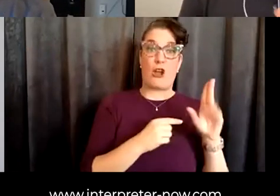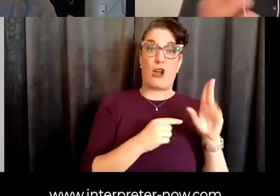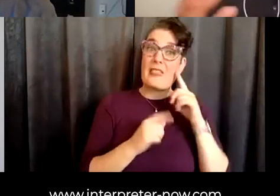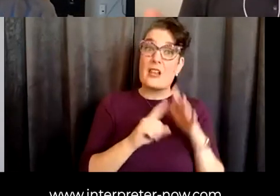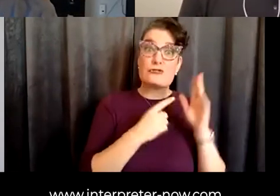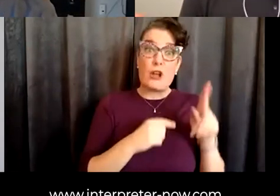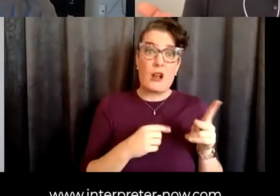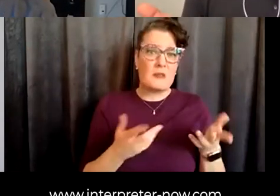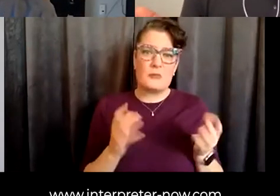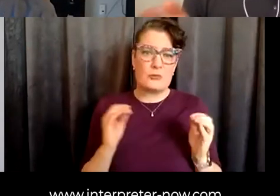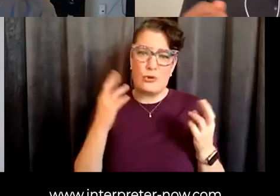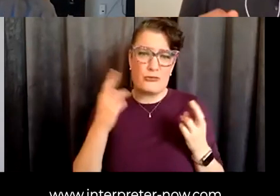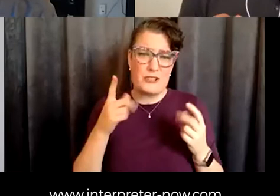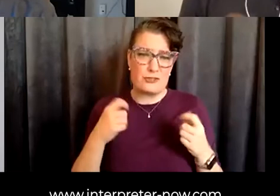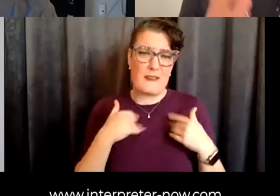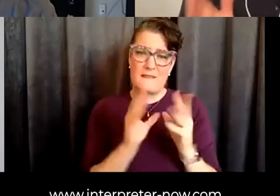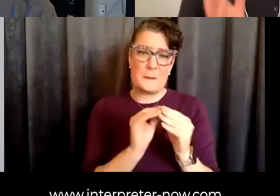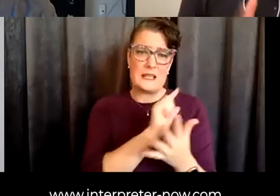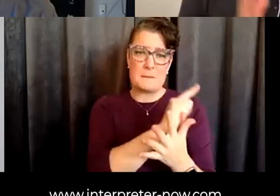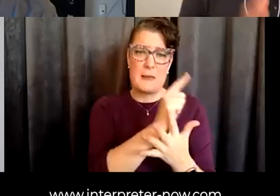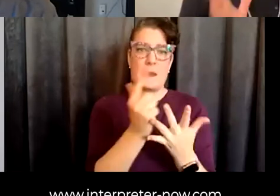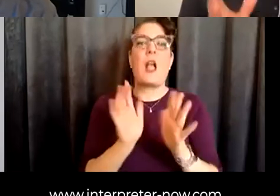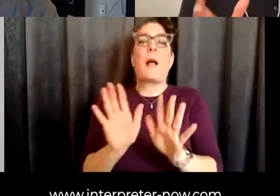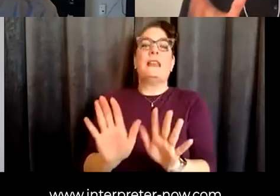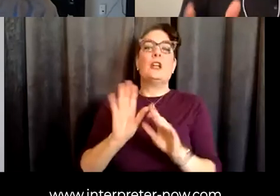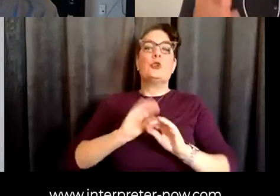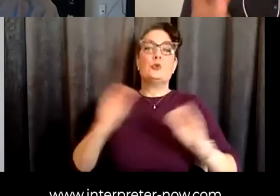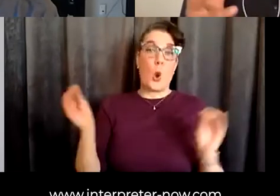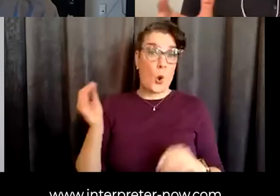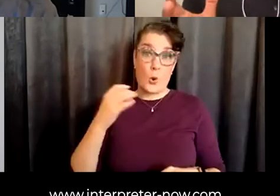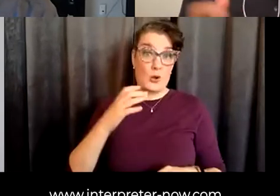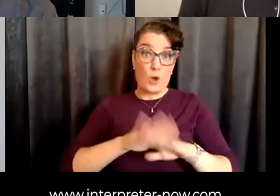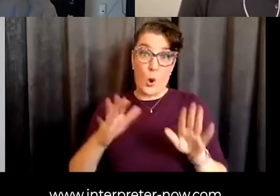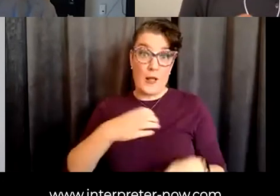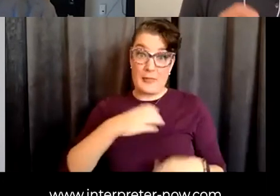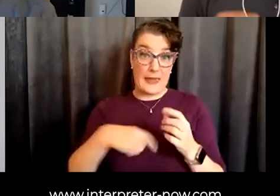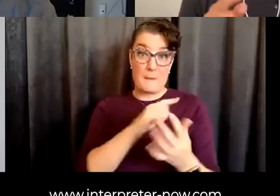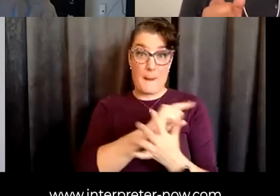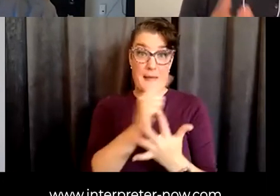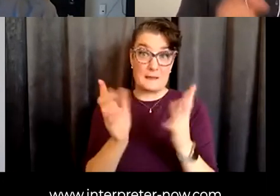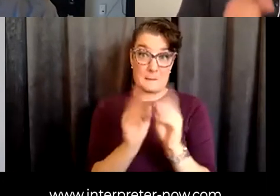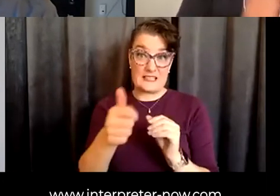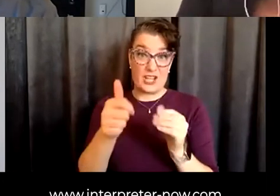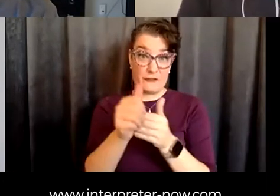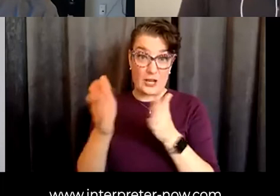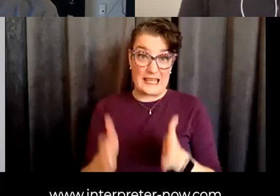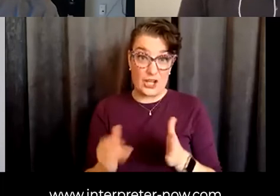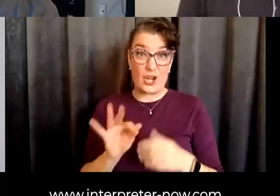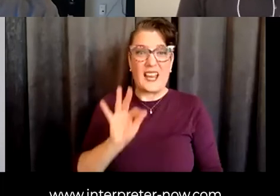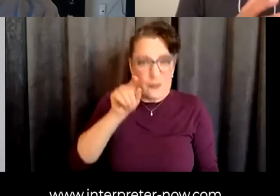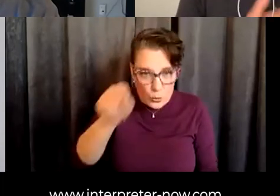reason you should have back-to-back meetings, or you don't complain about back-to-back meetings if you're a leader. If it's your